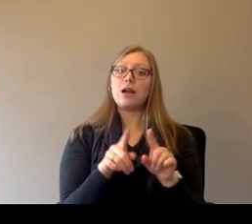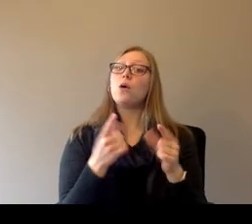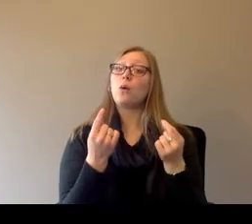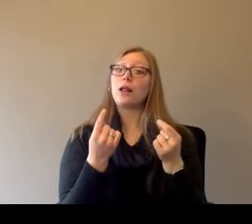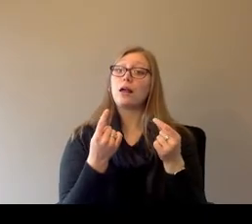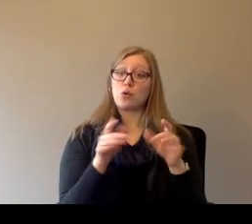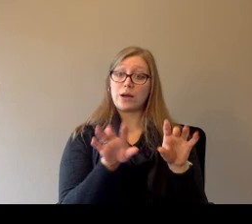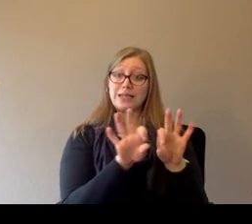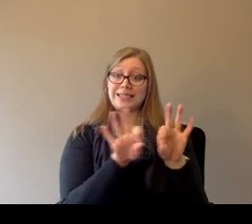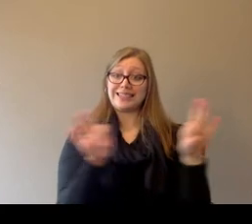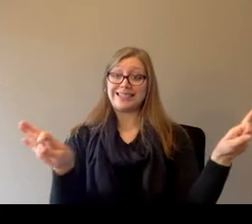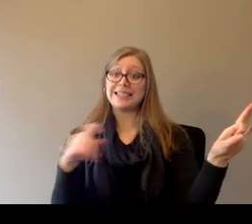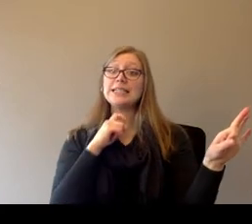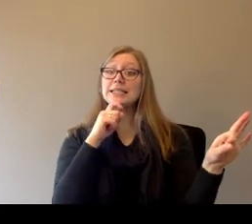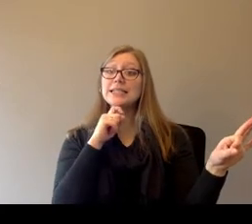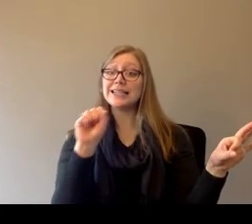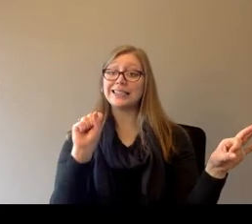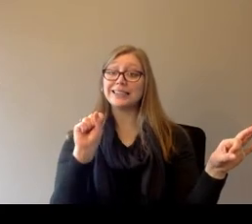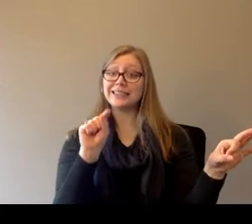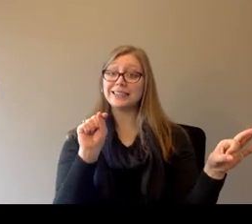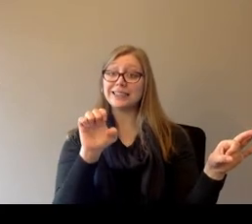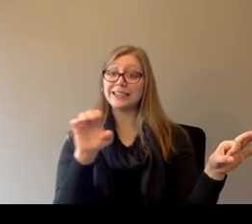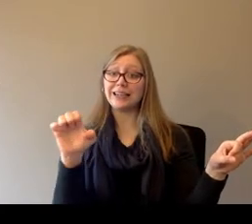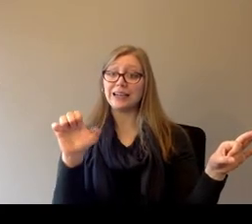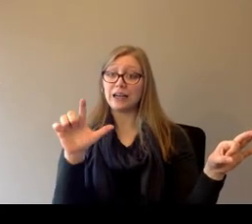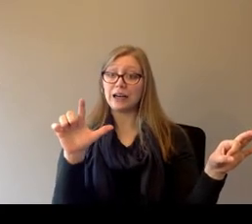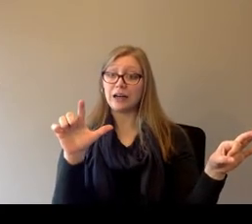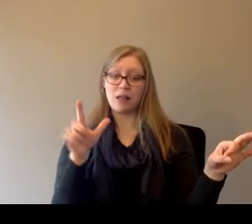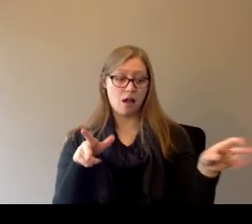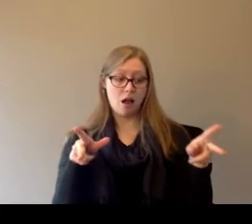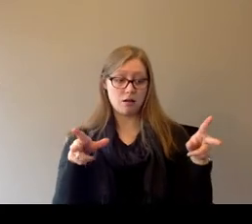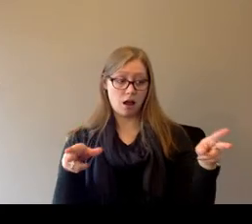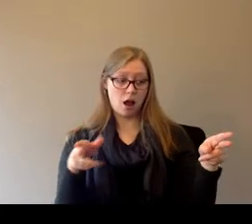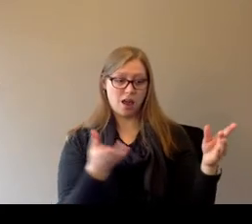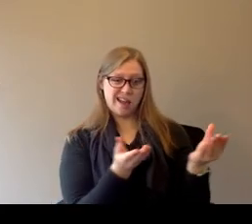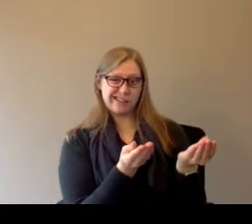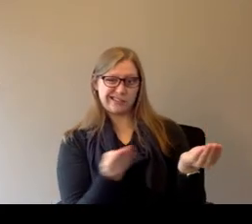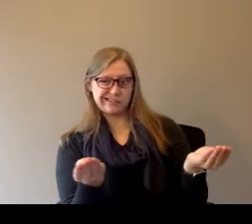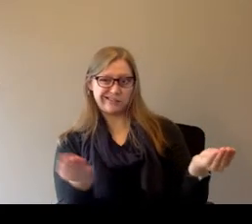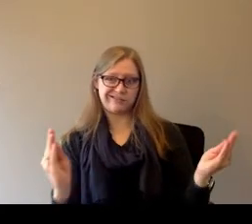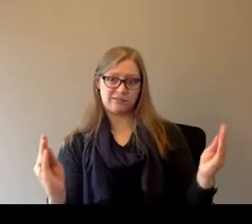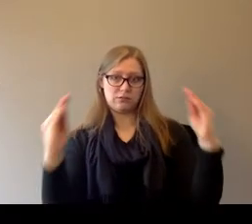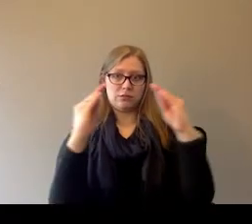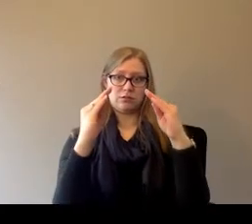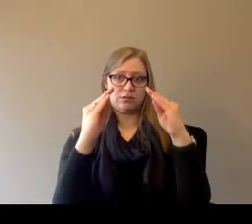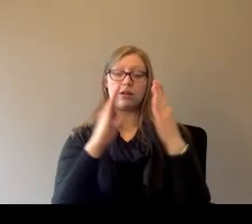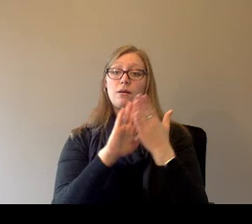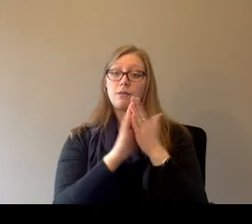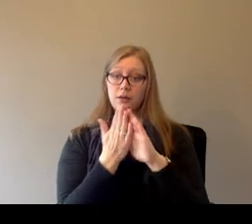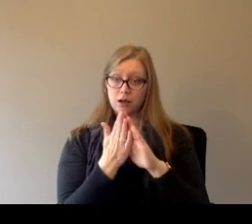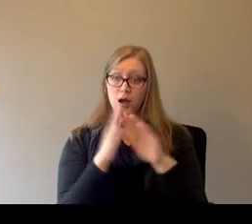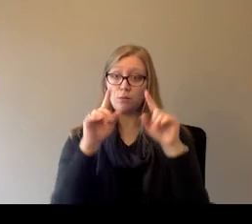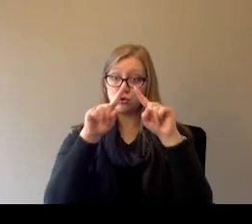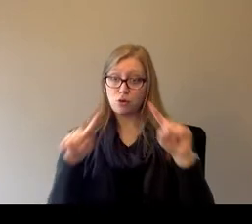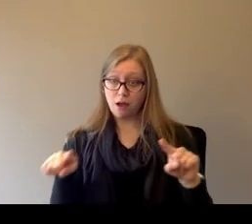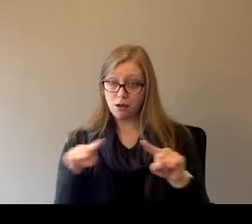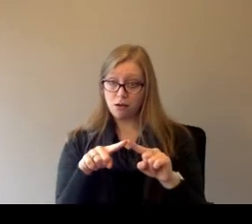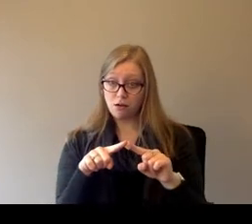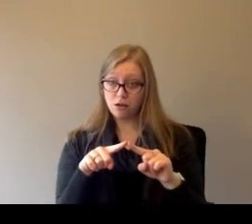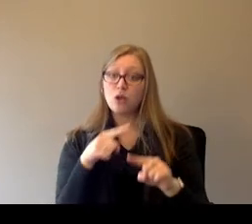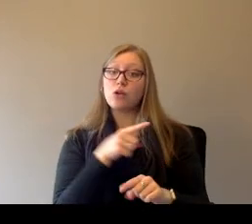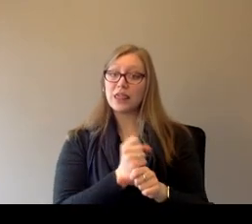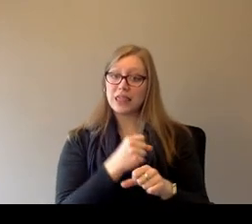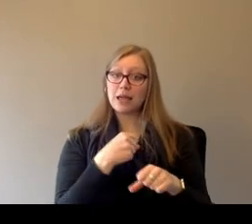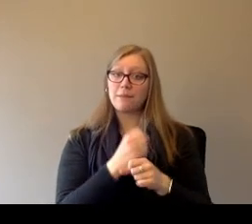equilateral triangle. And the triangles are available in side lengths of 4, 7, and 10 inches. And we're